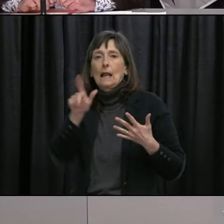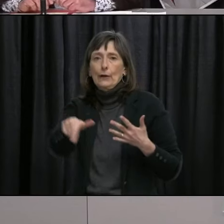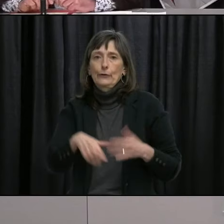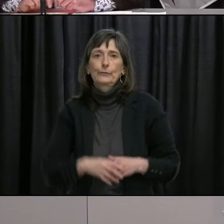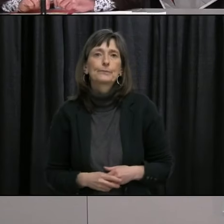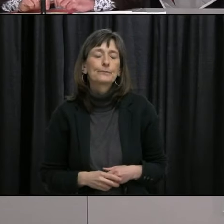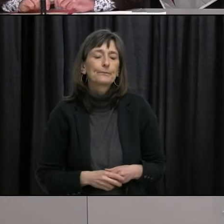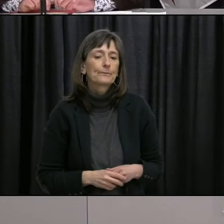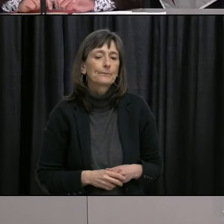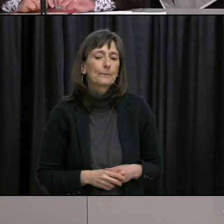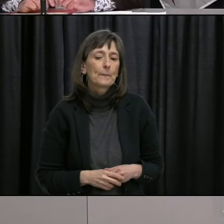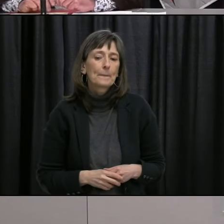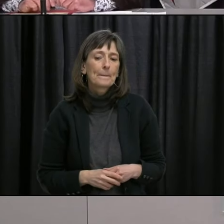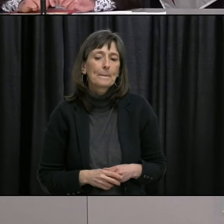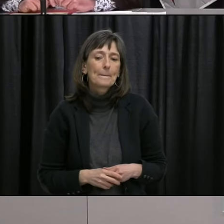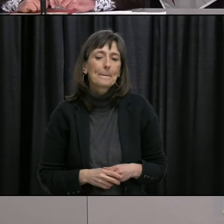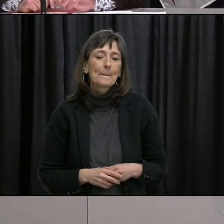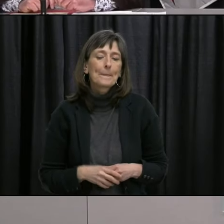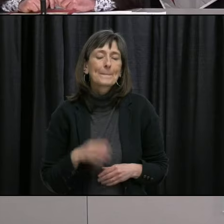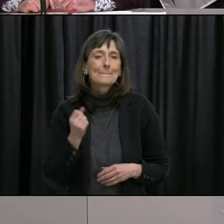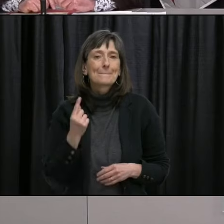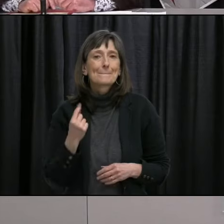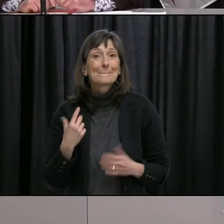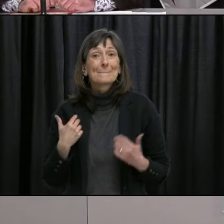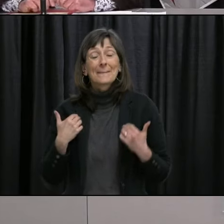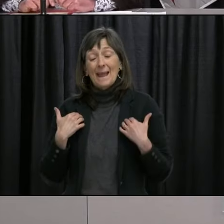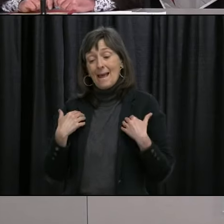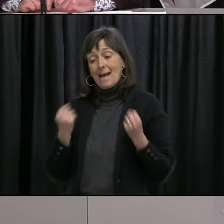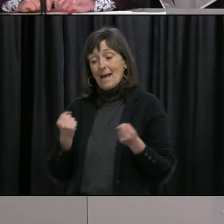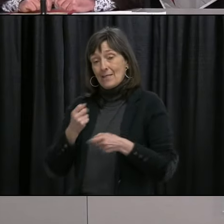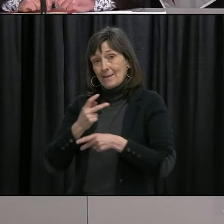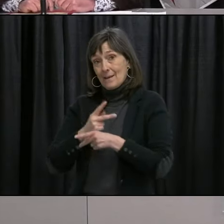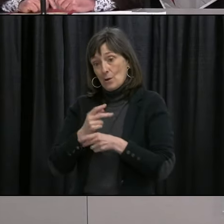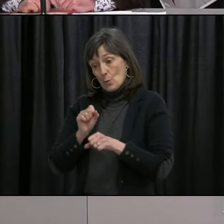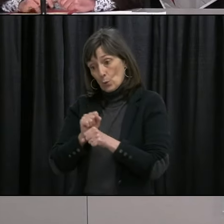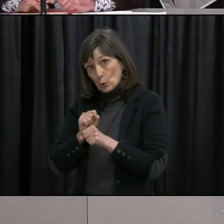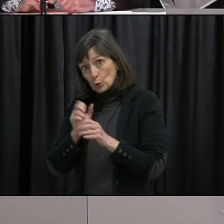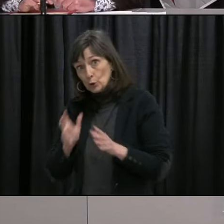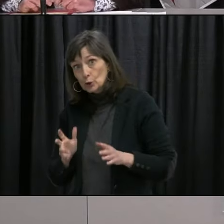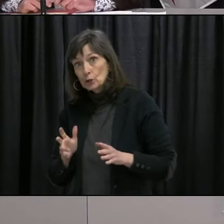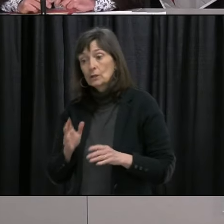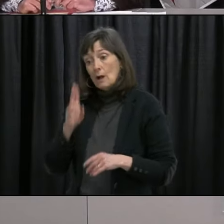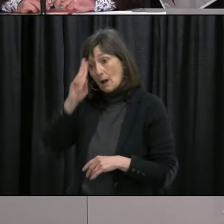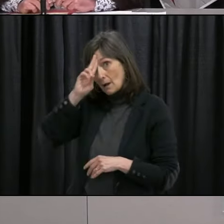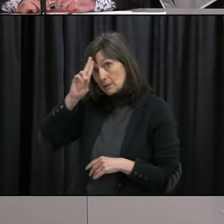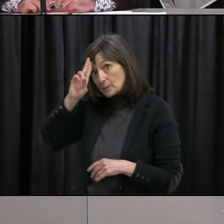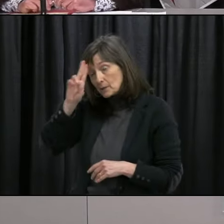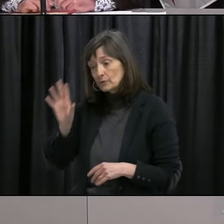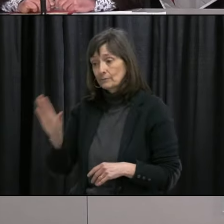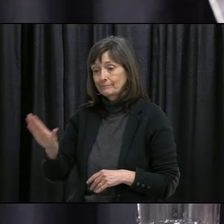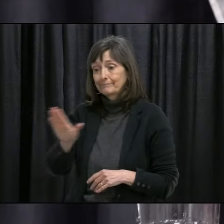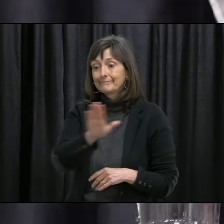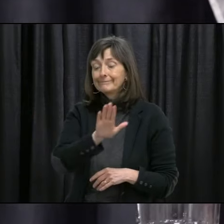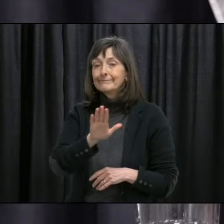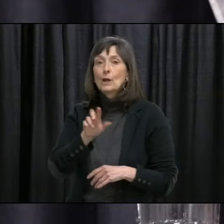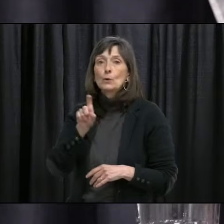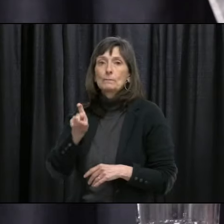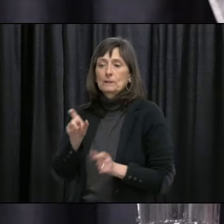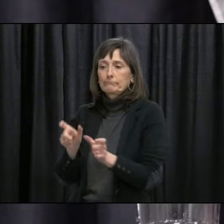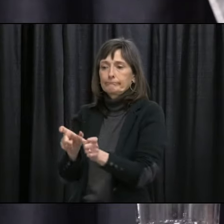be emphasized that healthcare workers and healthcare facilities need to be protected